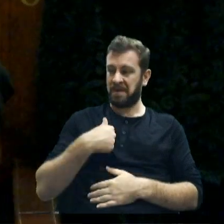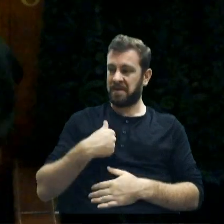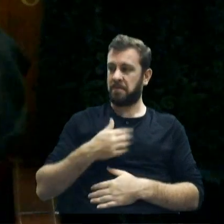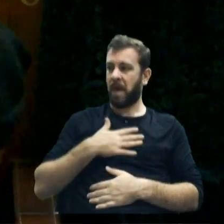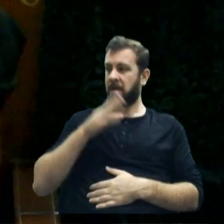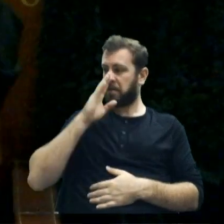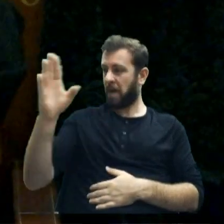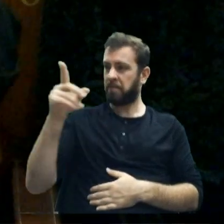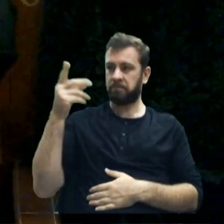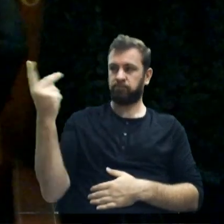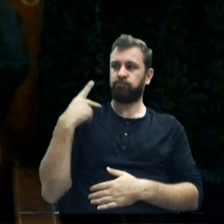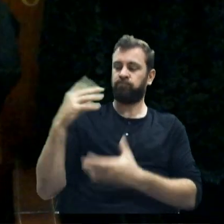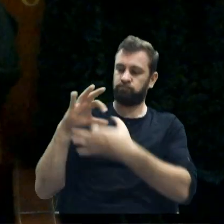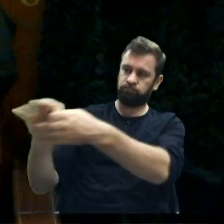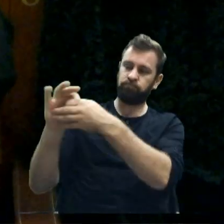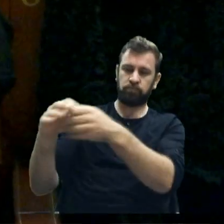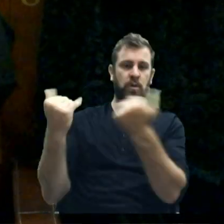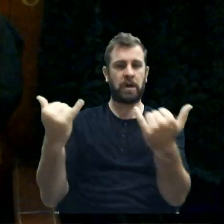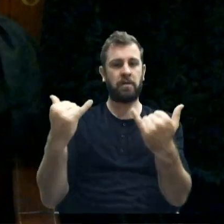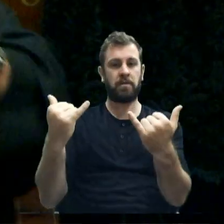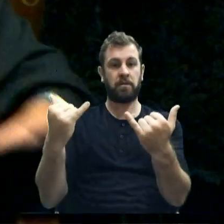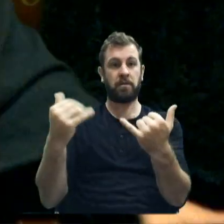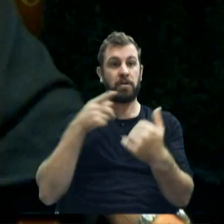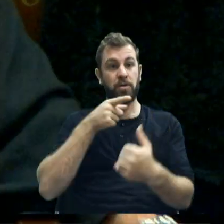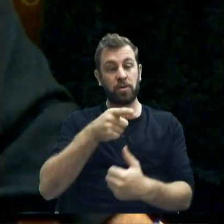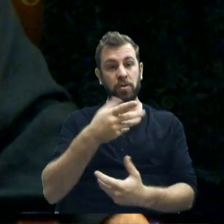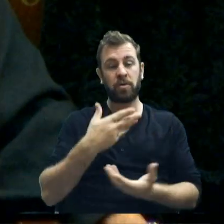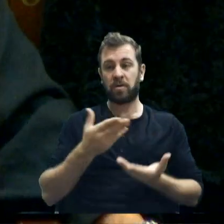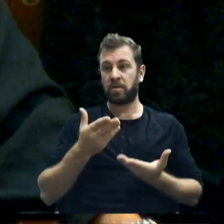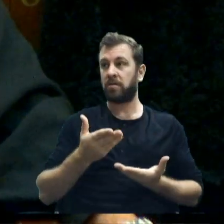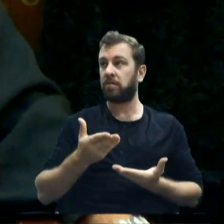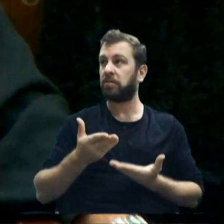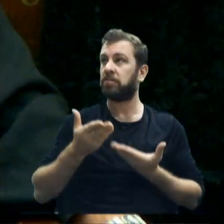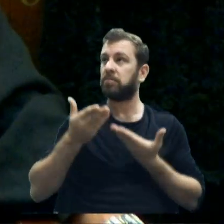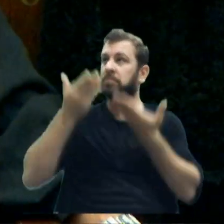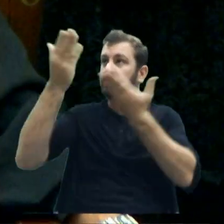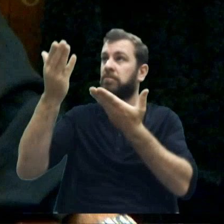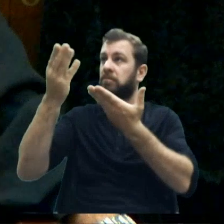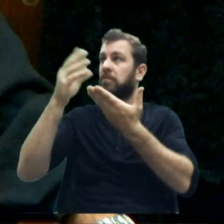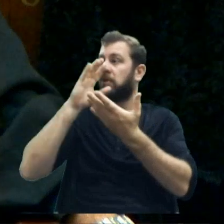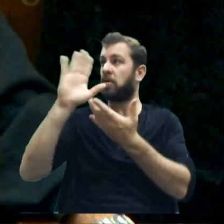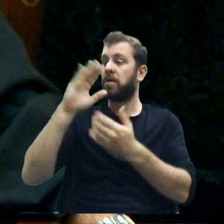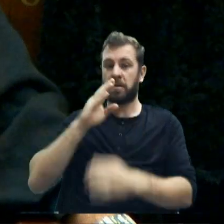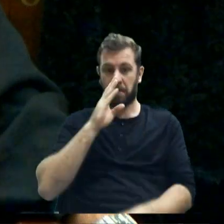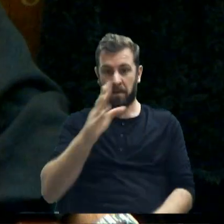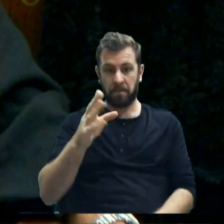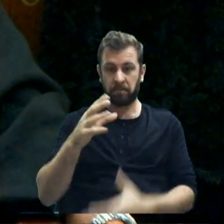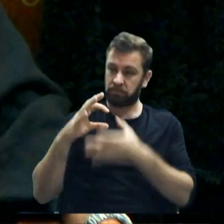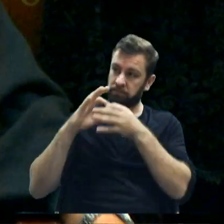And while you're elevating towards your imam by yourself, you're leaving your family behind.